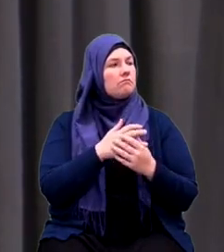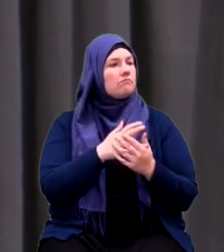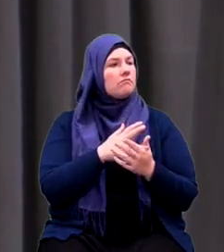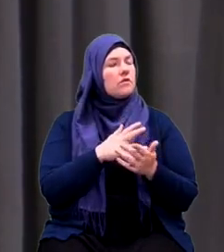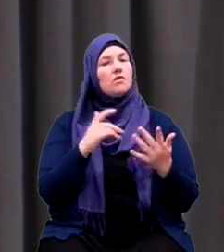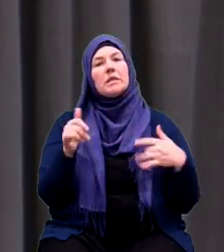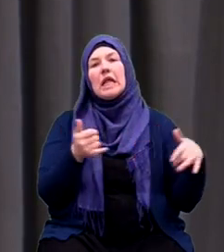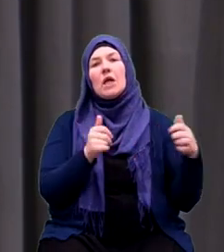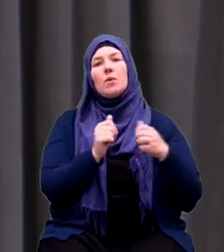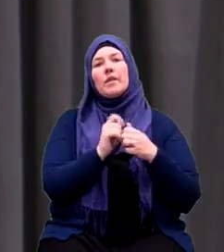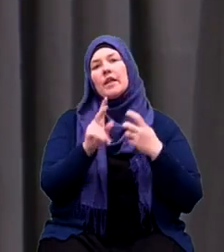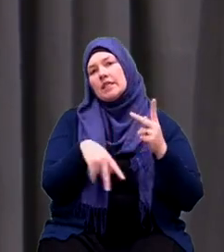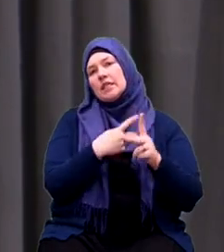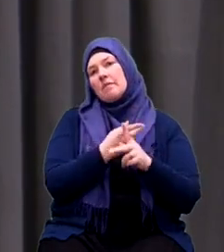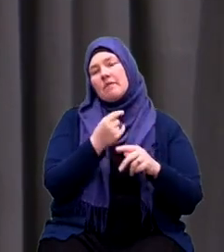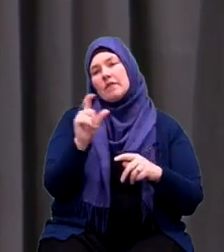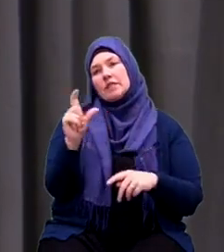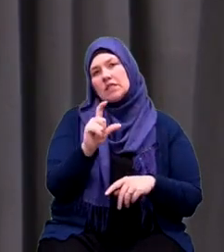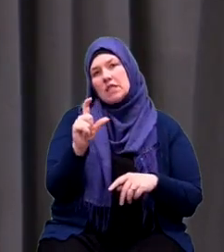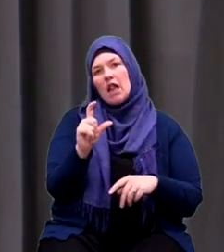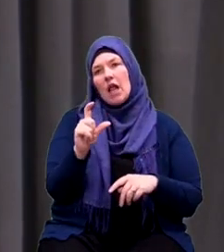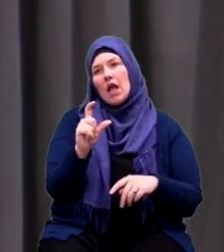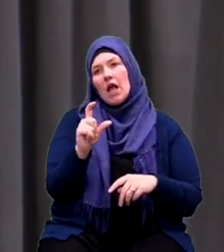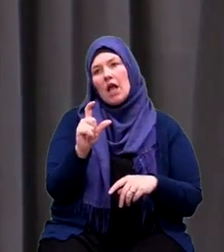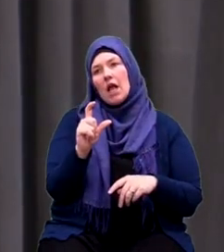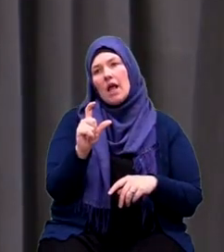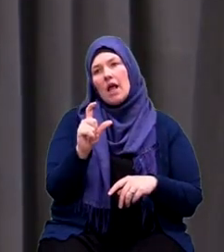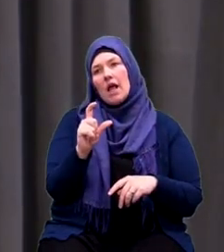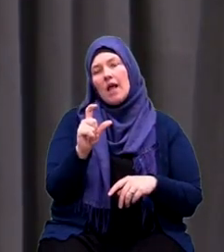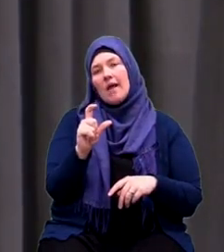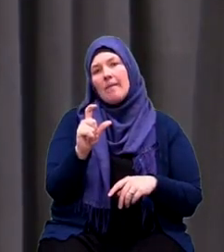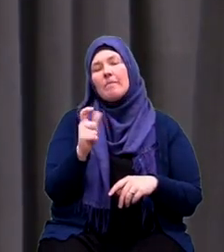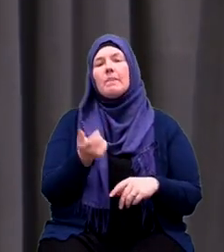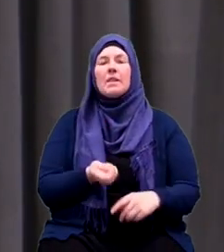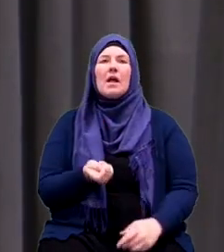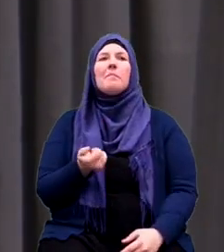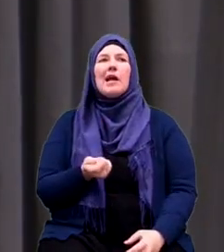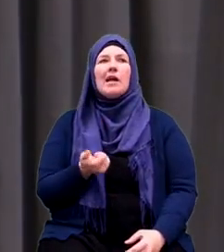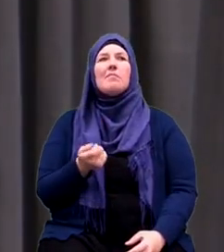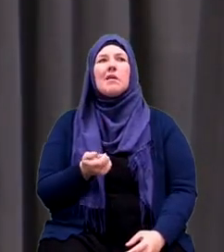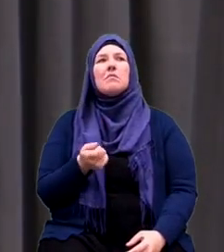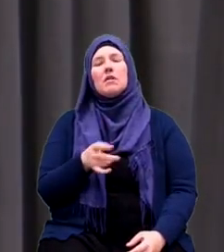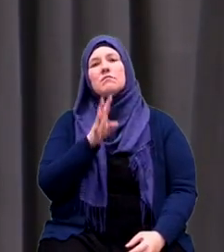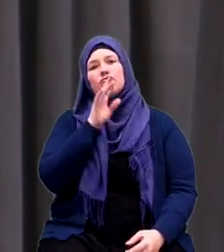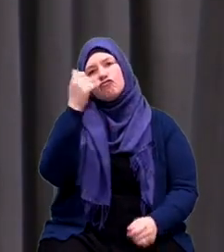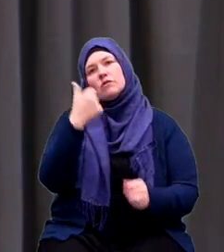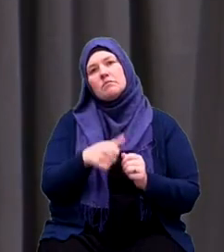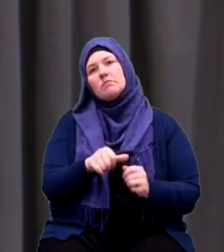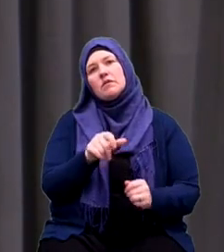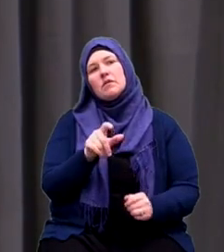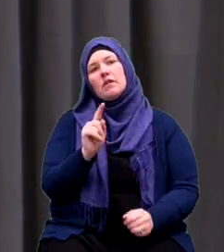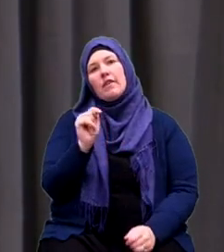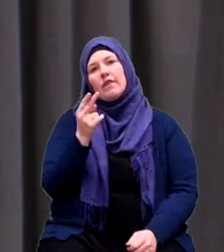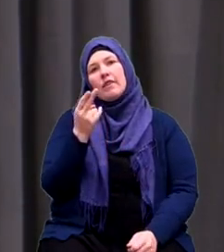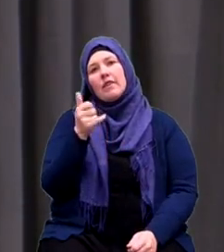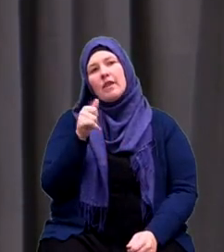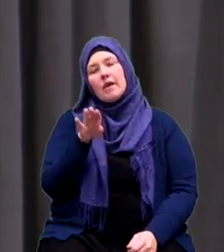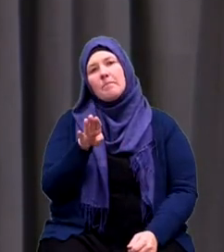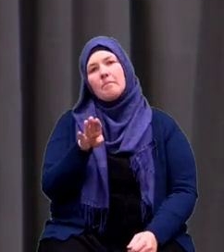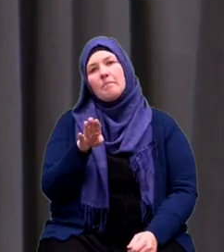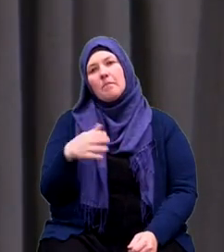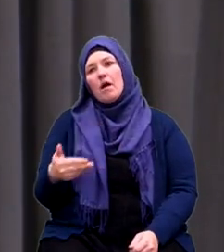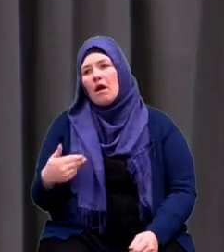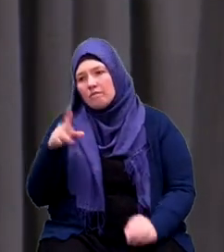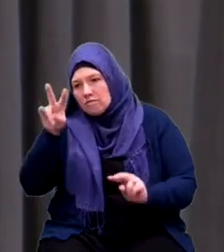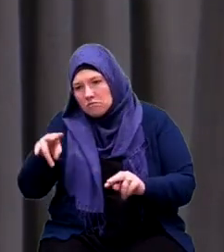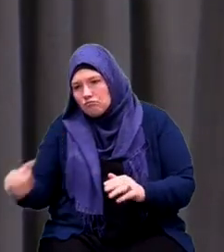of Islam, to sit, hold on to your beads and keep making dhikr and make your jilbab that short and that long, and that's